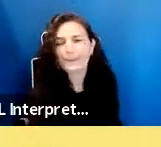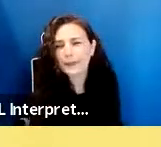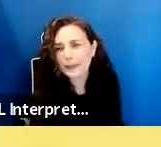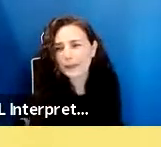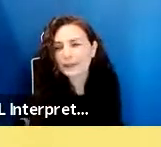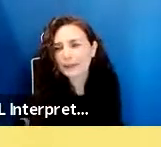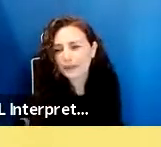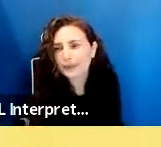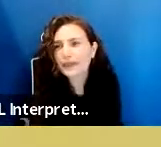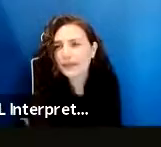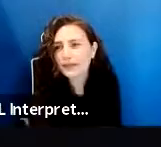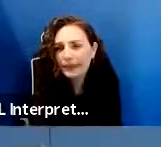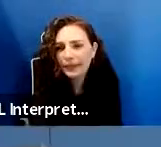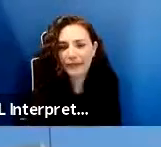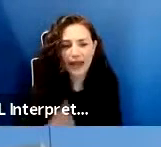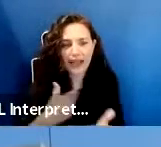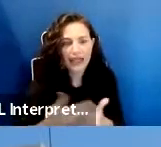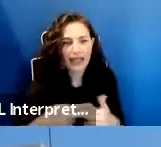Next slide, please.